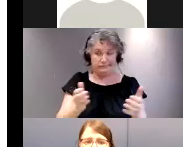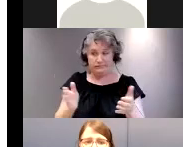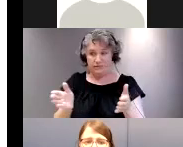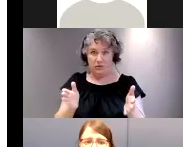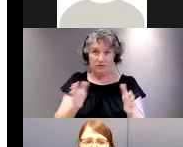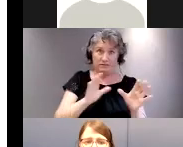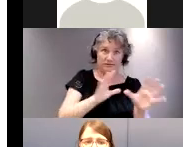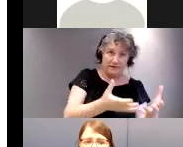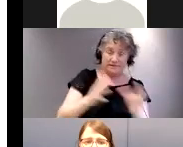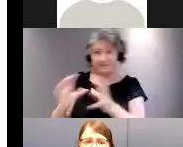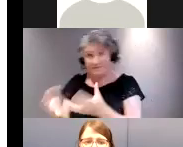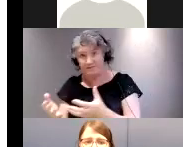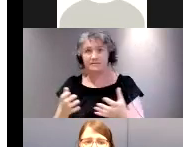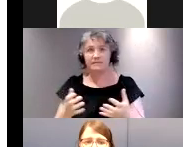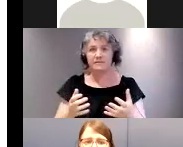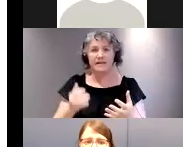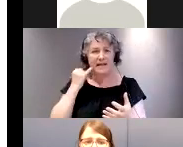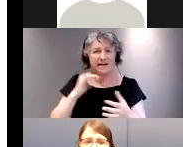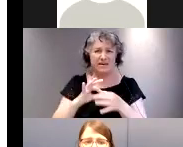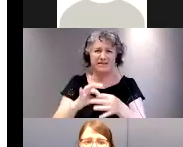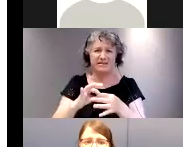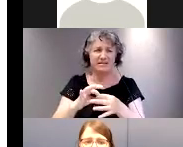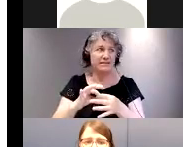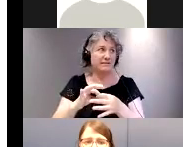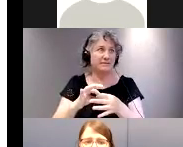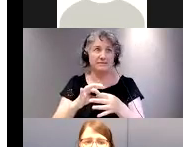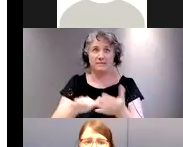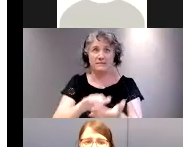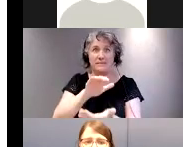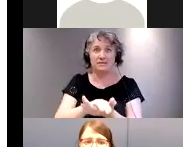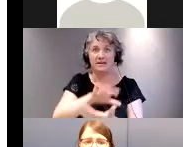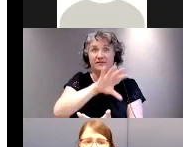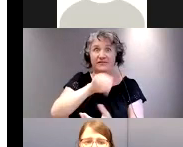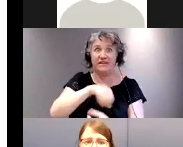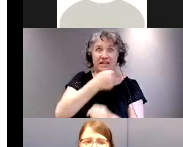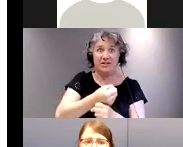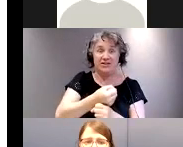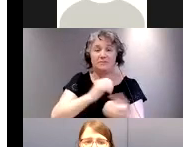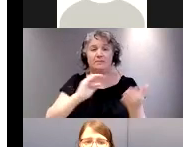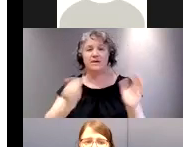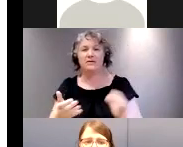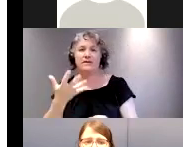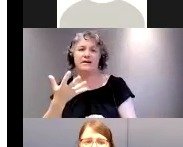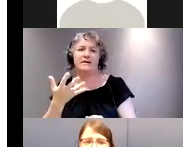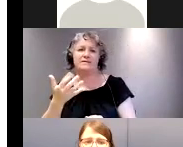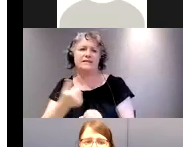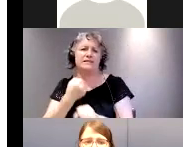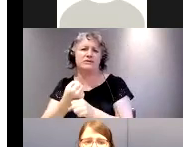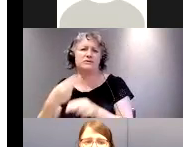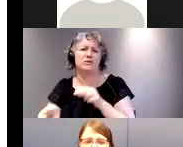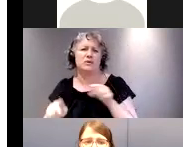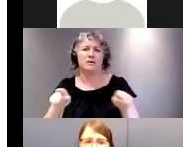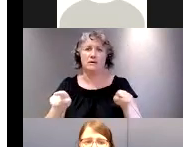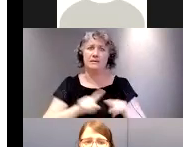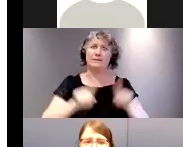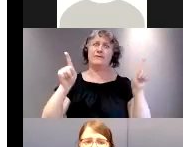you're untangling a 50-year marriage than you do a 5 or 10-year marriage, right? But these relationships